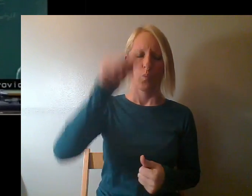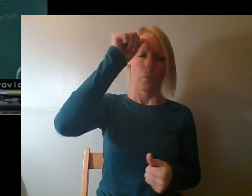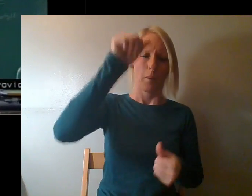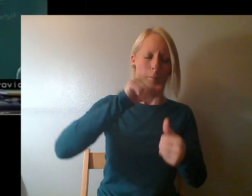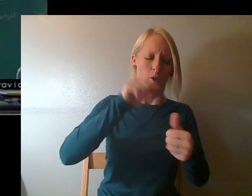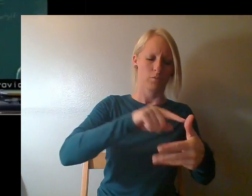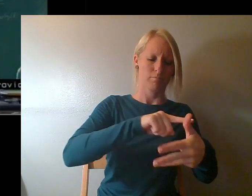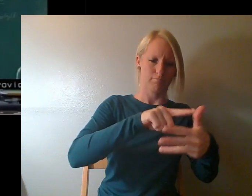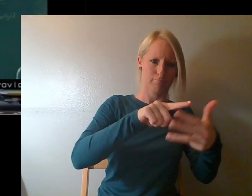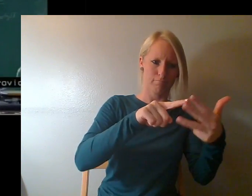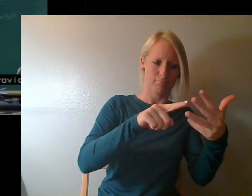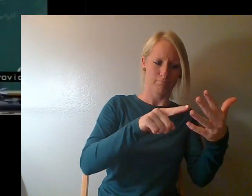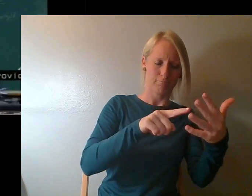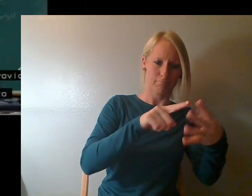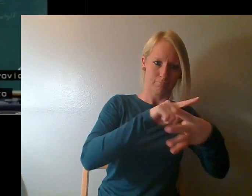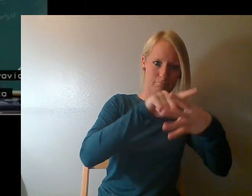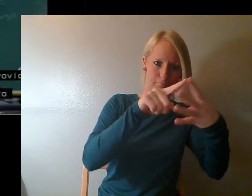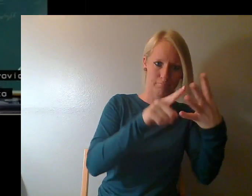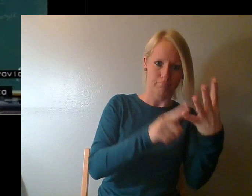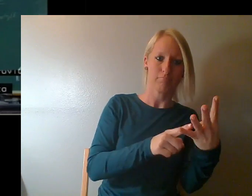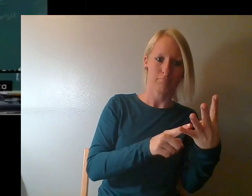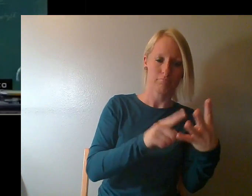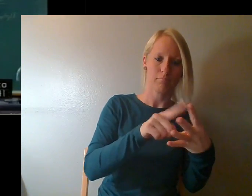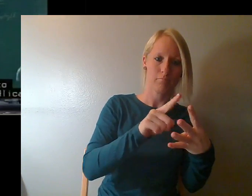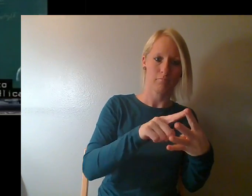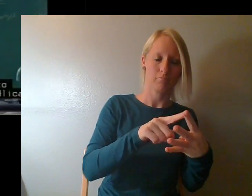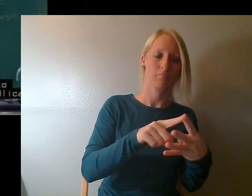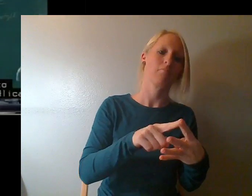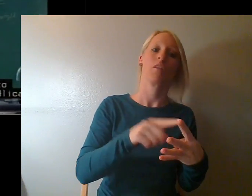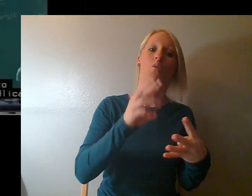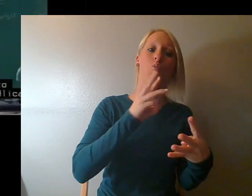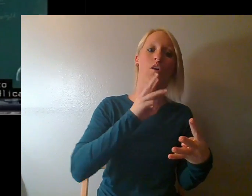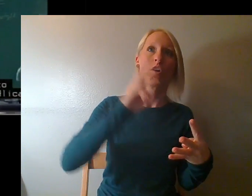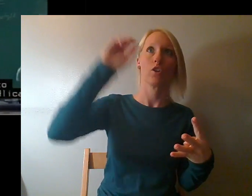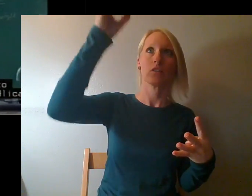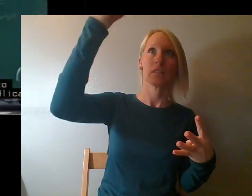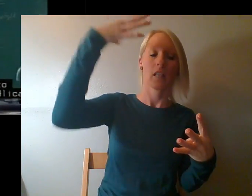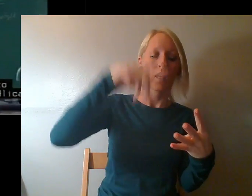process? What's the sunlight going to provide for this process?